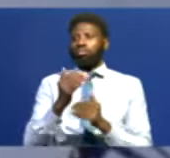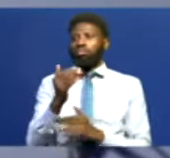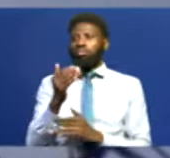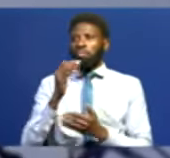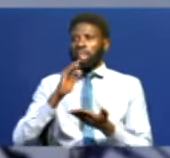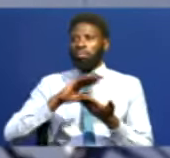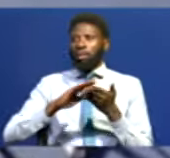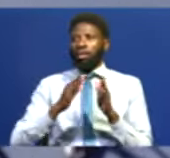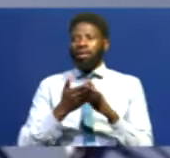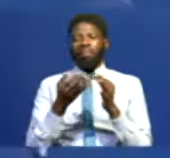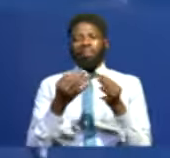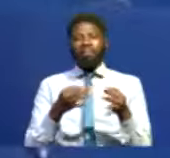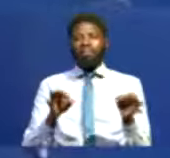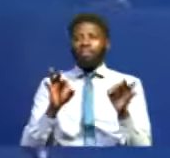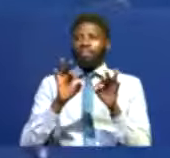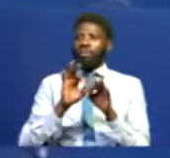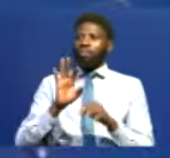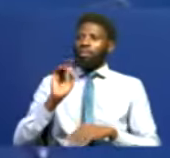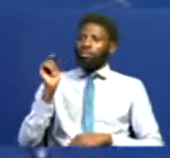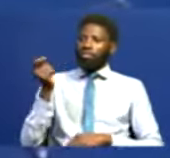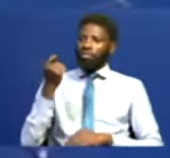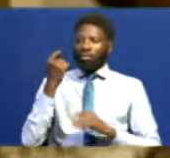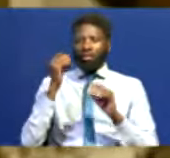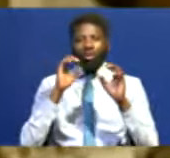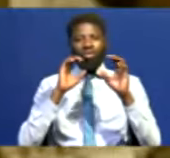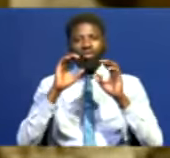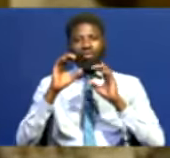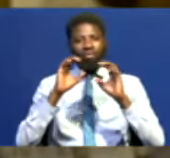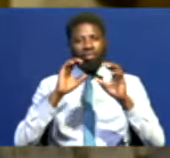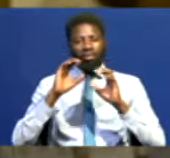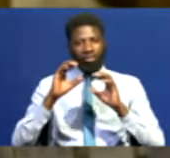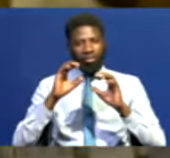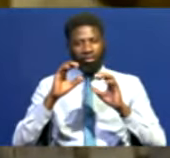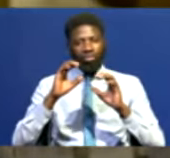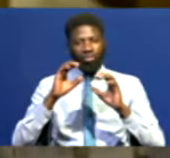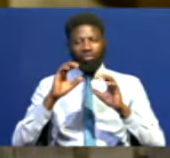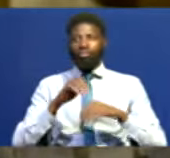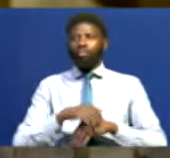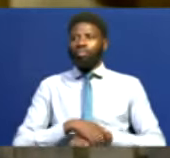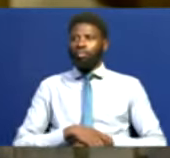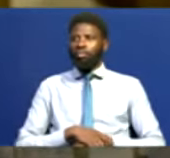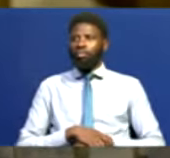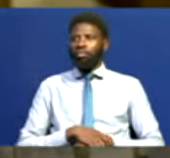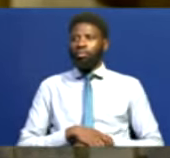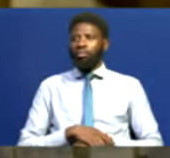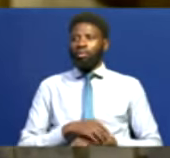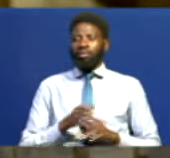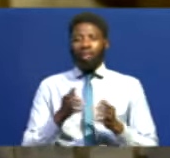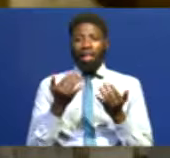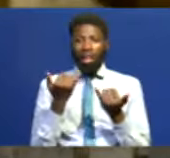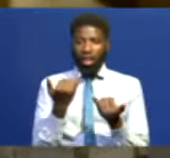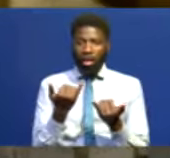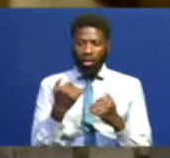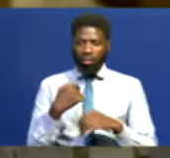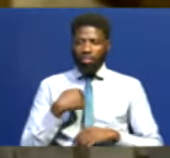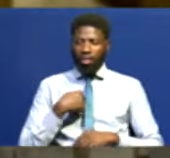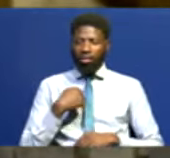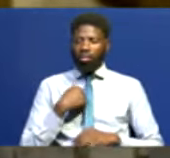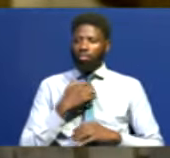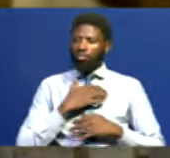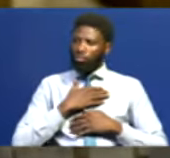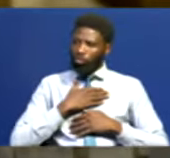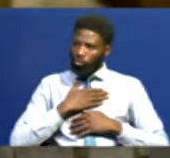vital part of Kenya's communication landscape. So now, I have much pleasure, Your